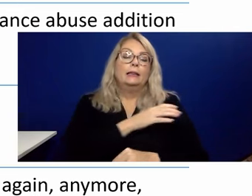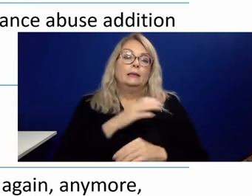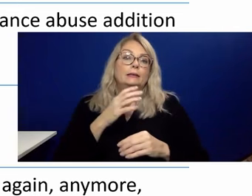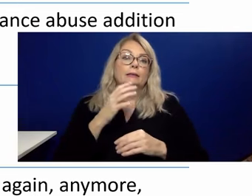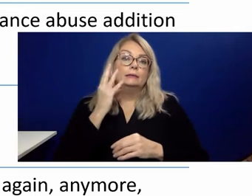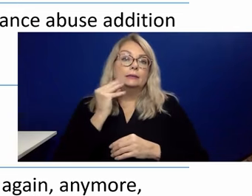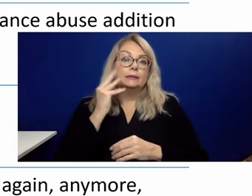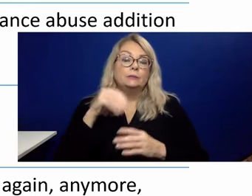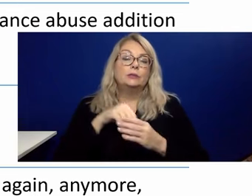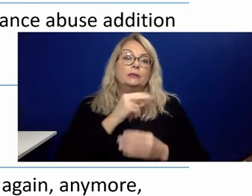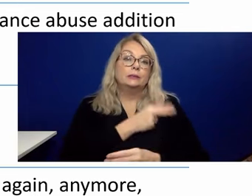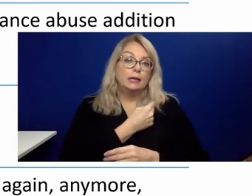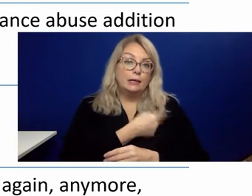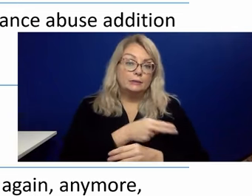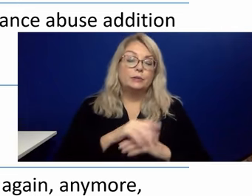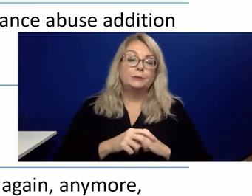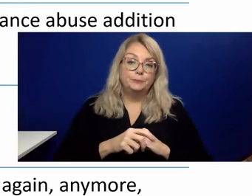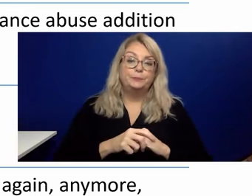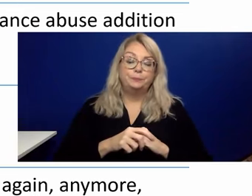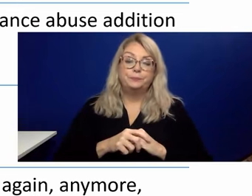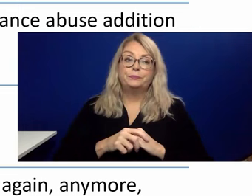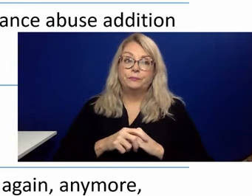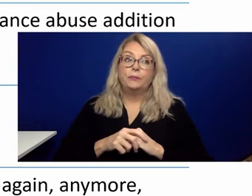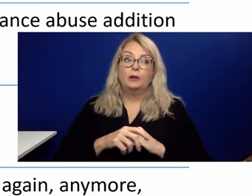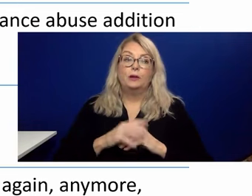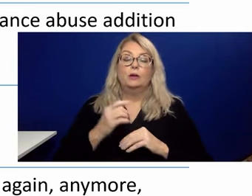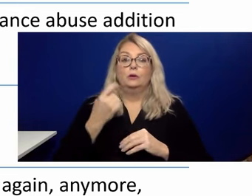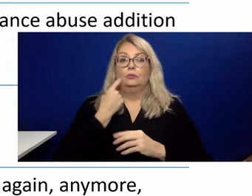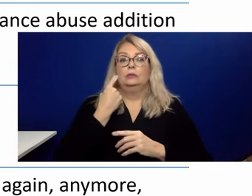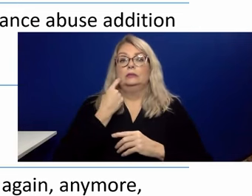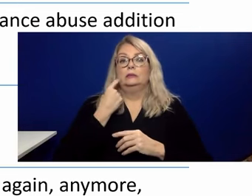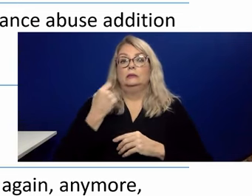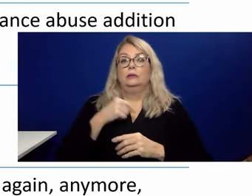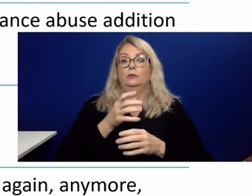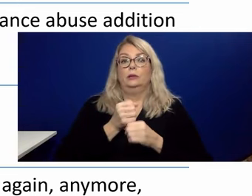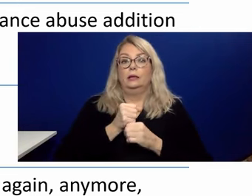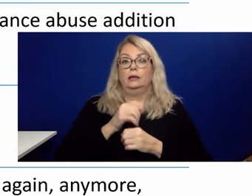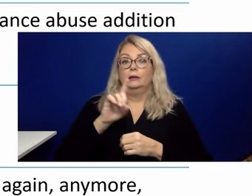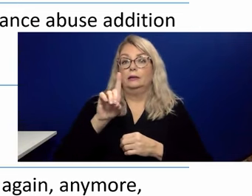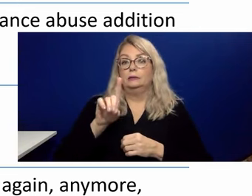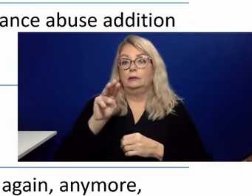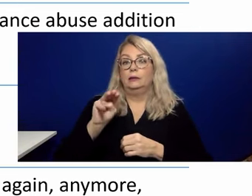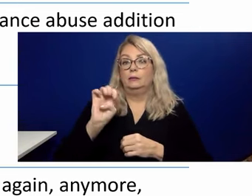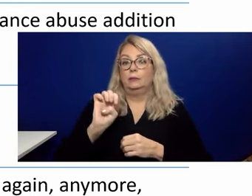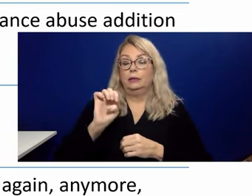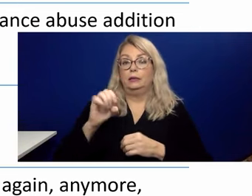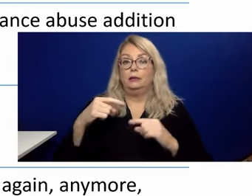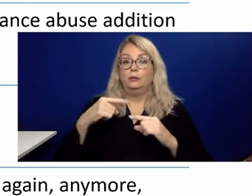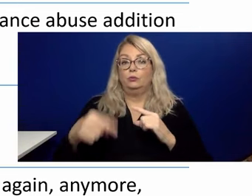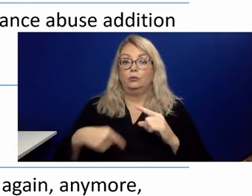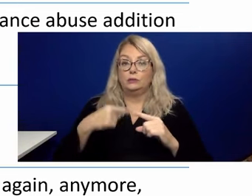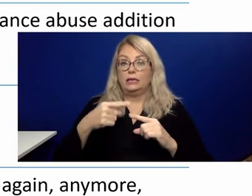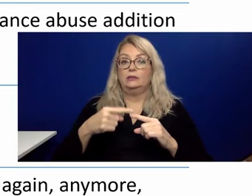hospital settings or different settings like that. We just recently got a DME rotation started. And so they're going to